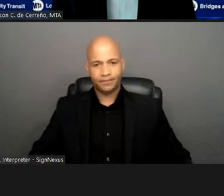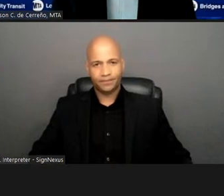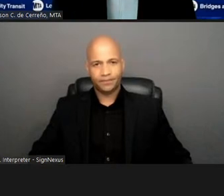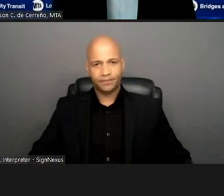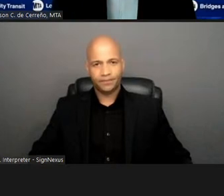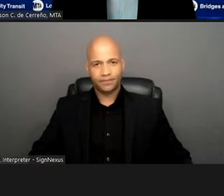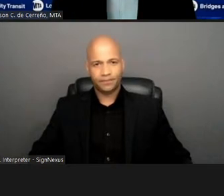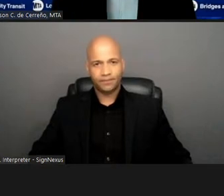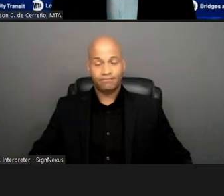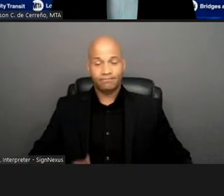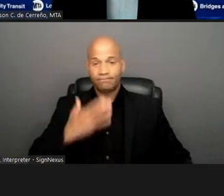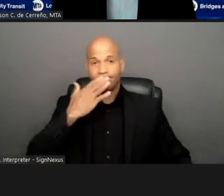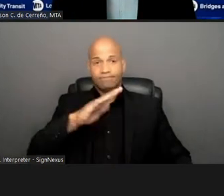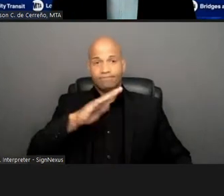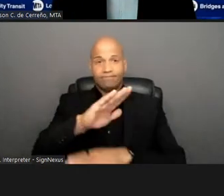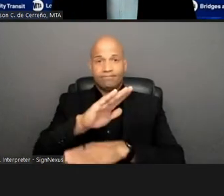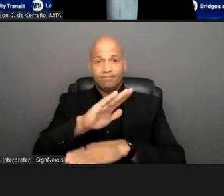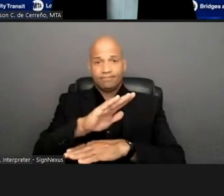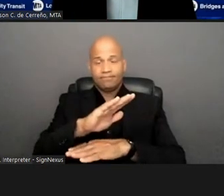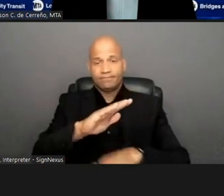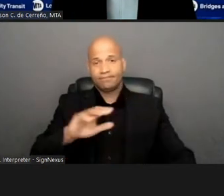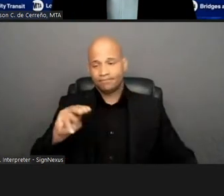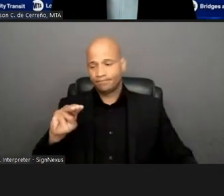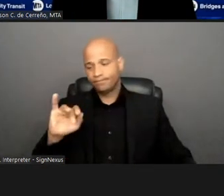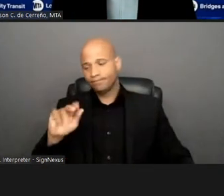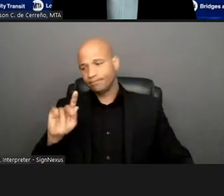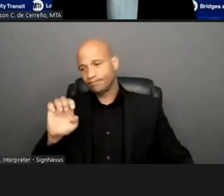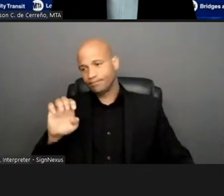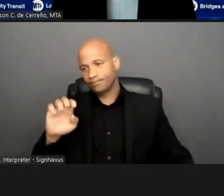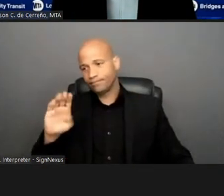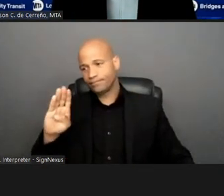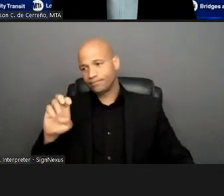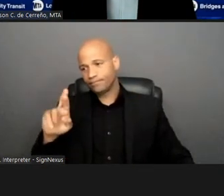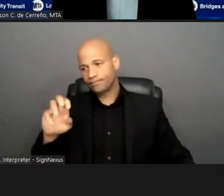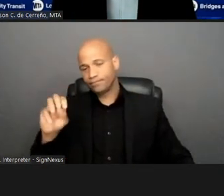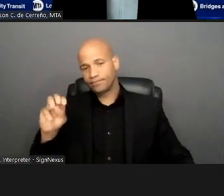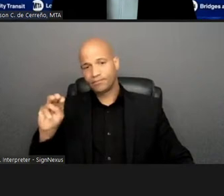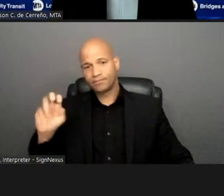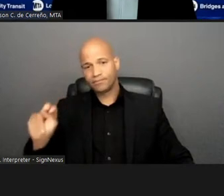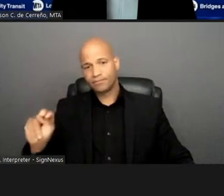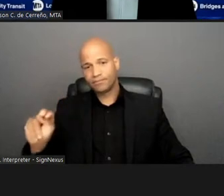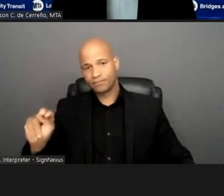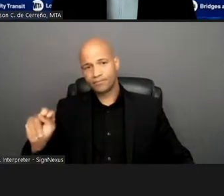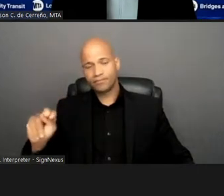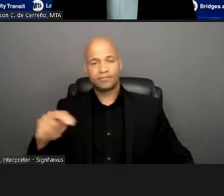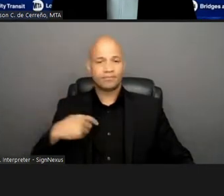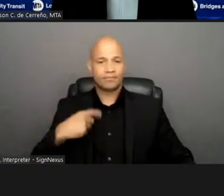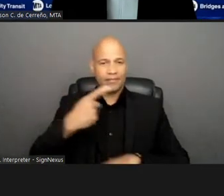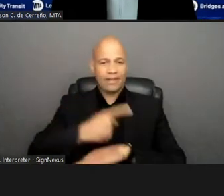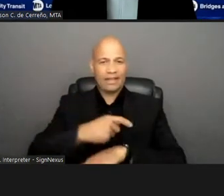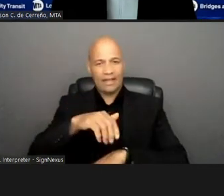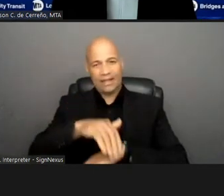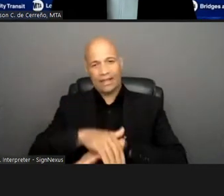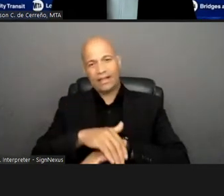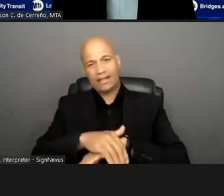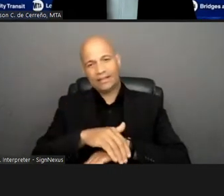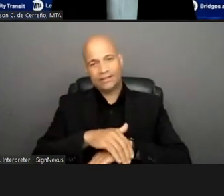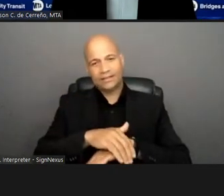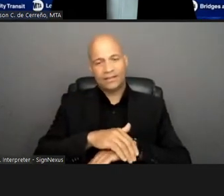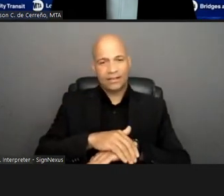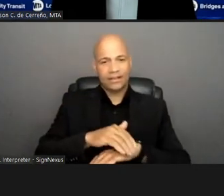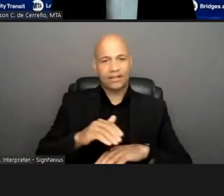good afternoon my name is Mike Berman I am the day and night family of companies Chief Operating Officer